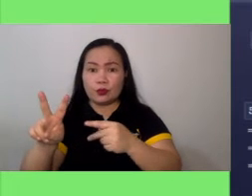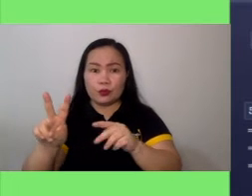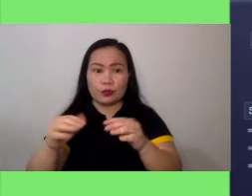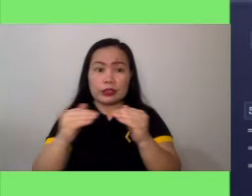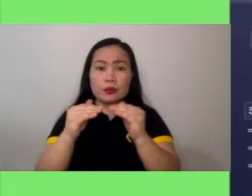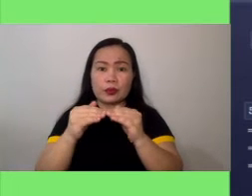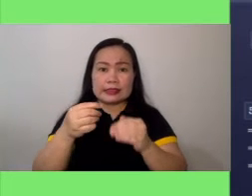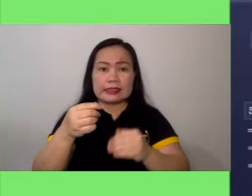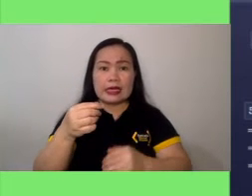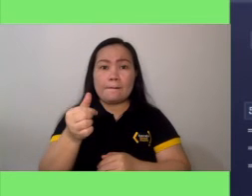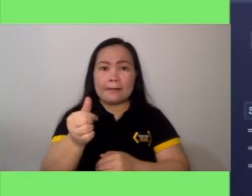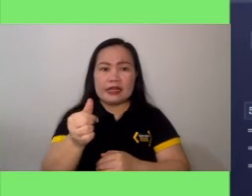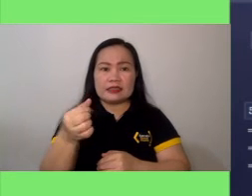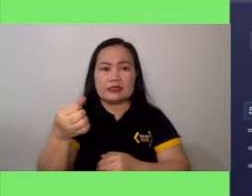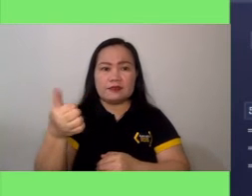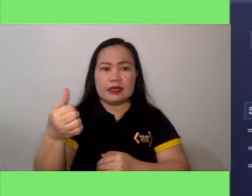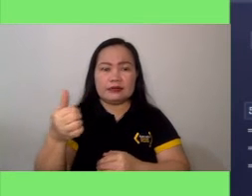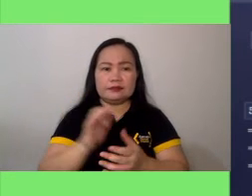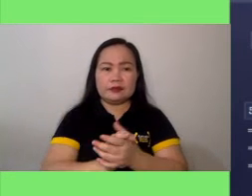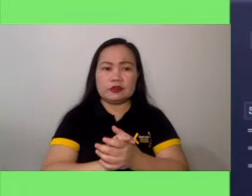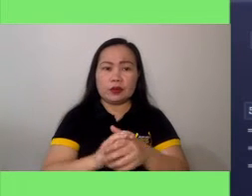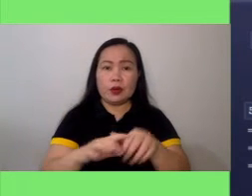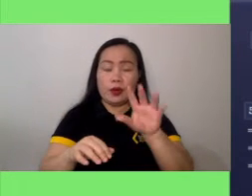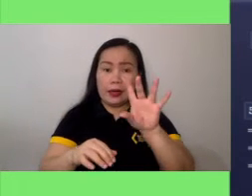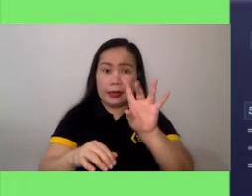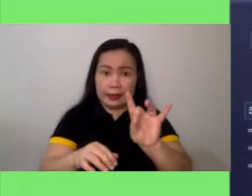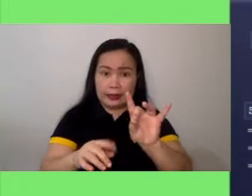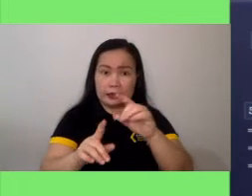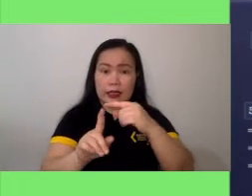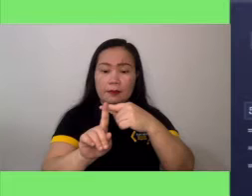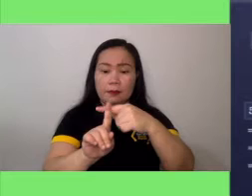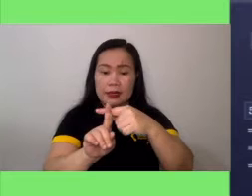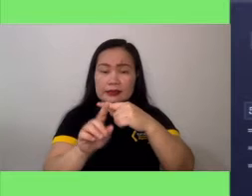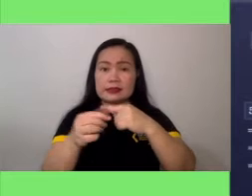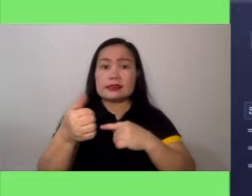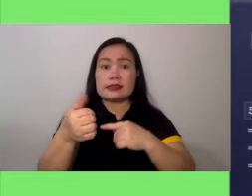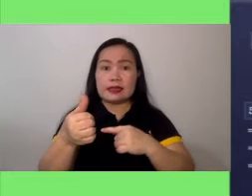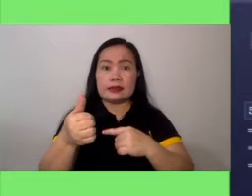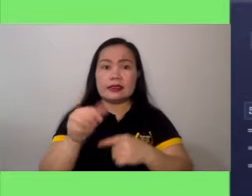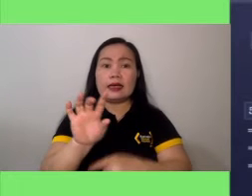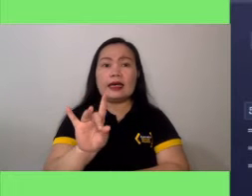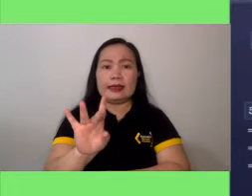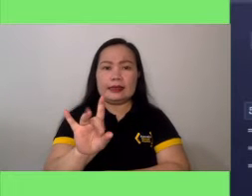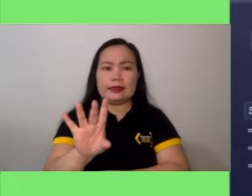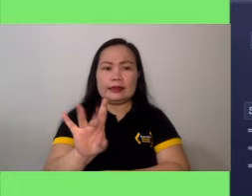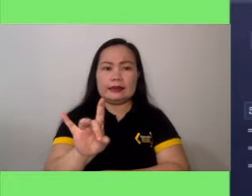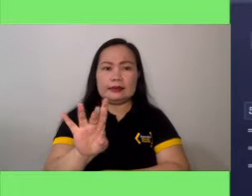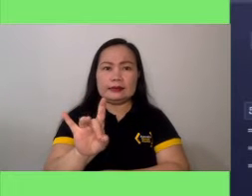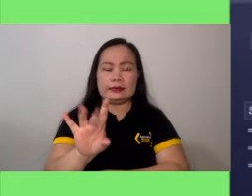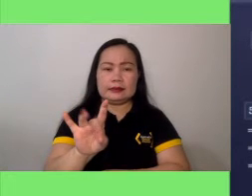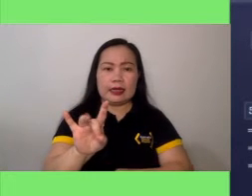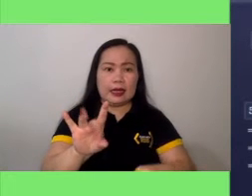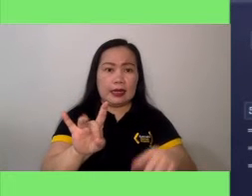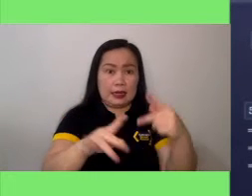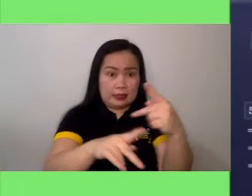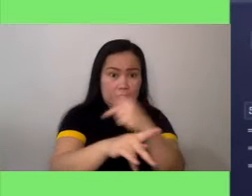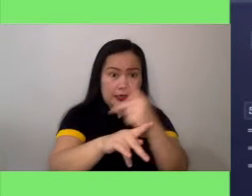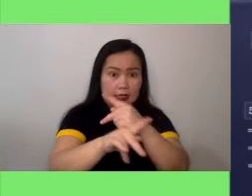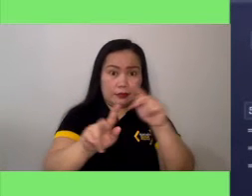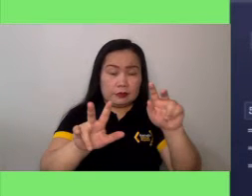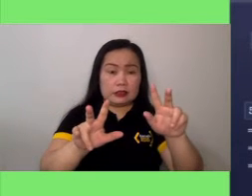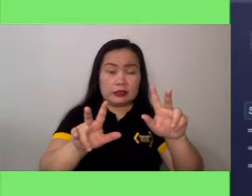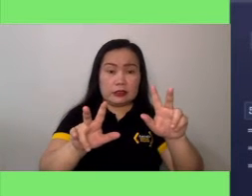2, positive 10. Kaya, 8 plus 10, 18. Okay. So, 3 times